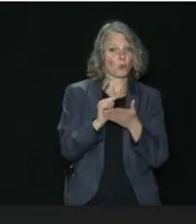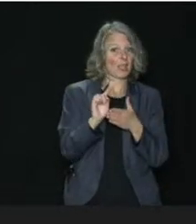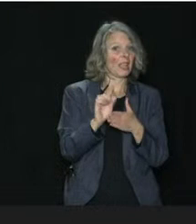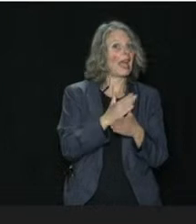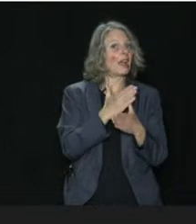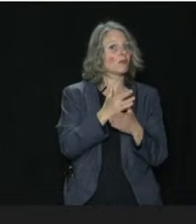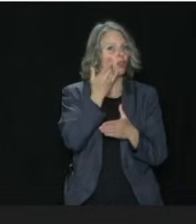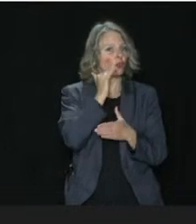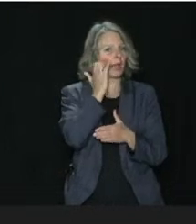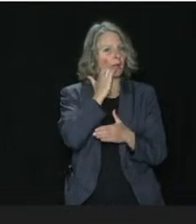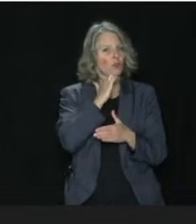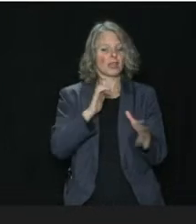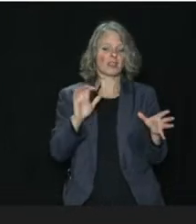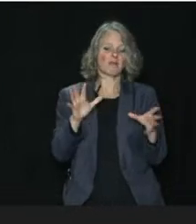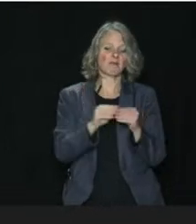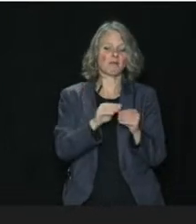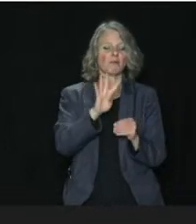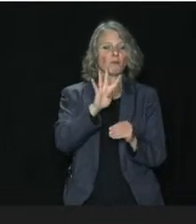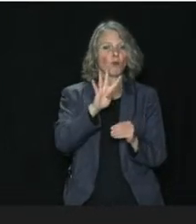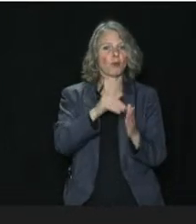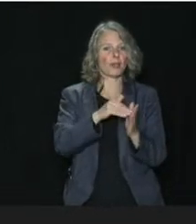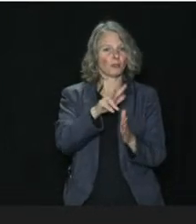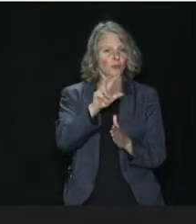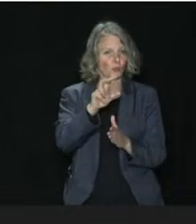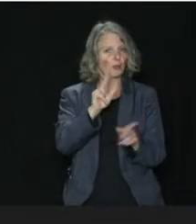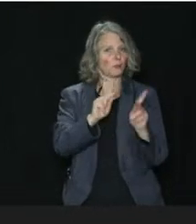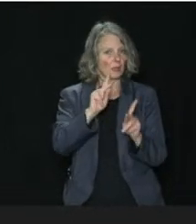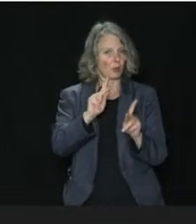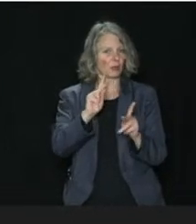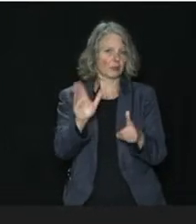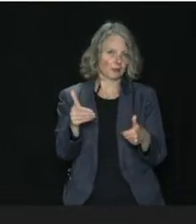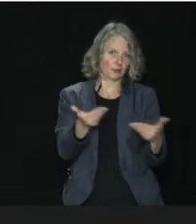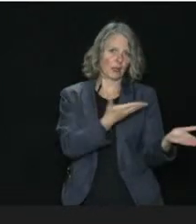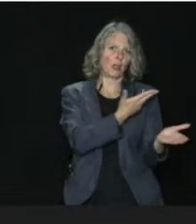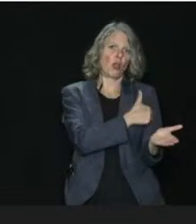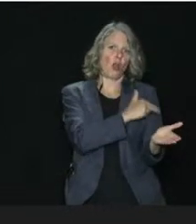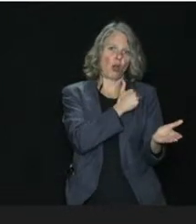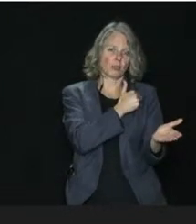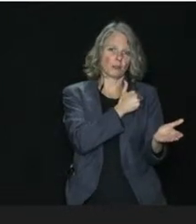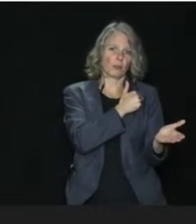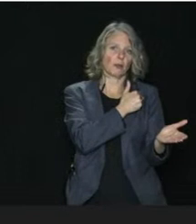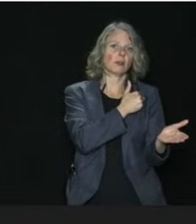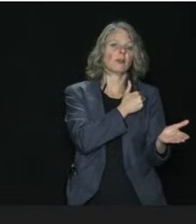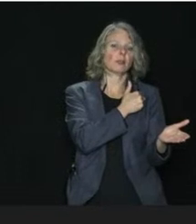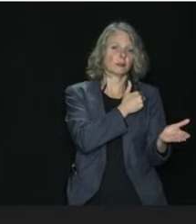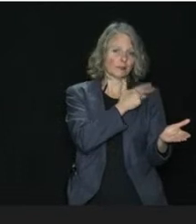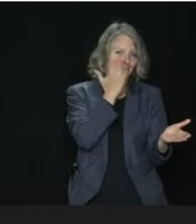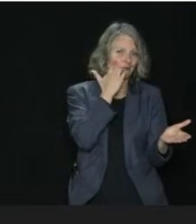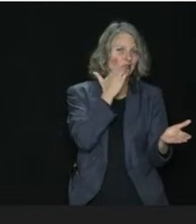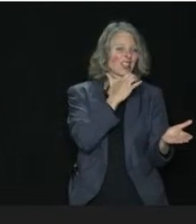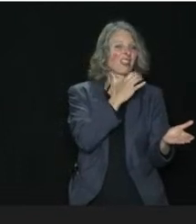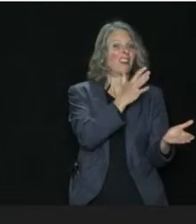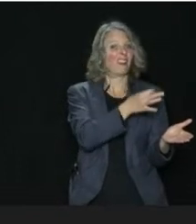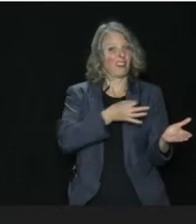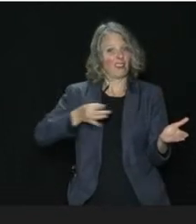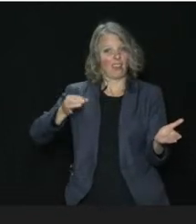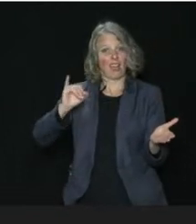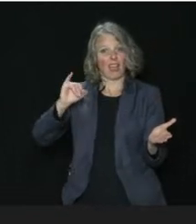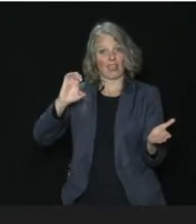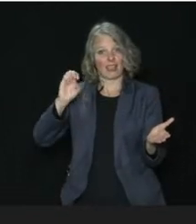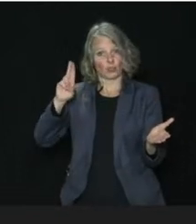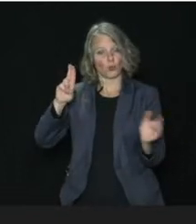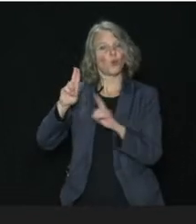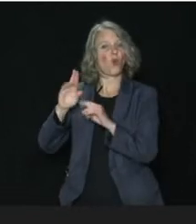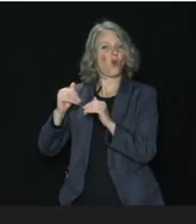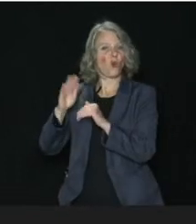almost 4,300 people with COVID-19 were being treated in our hospitals each day, including over